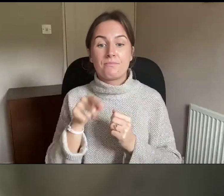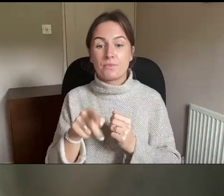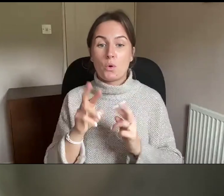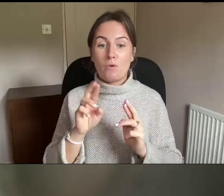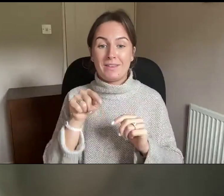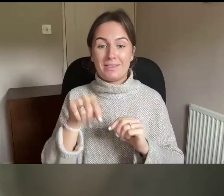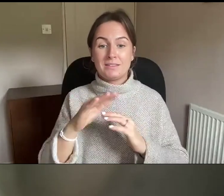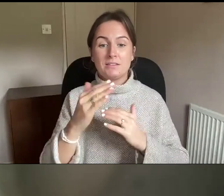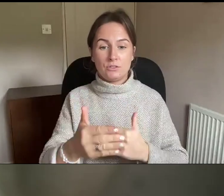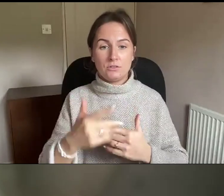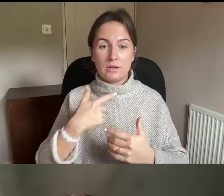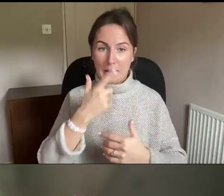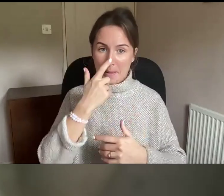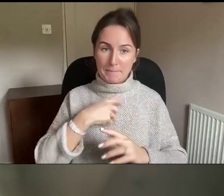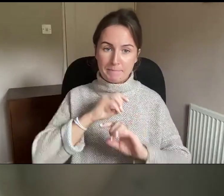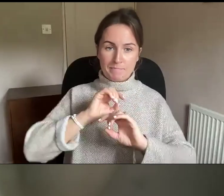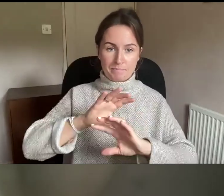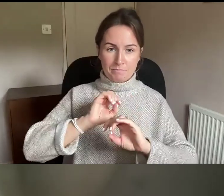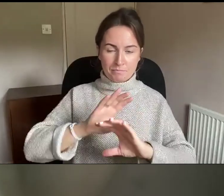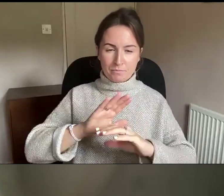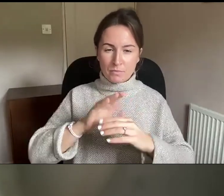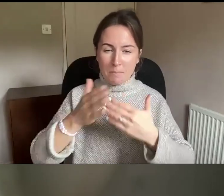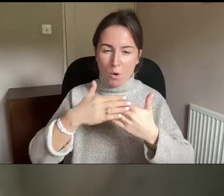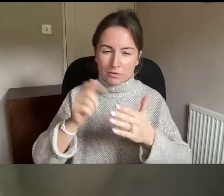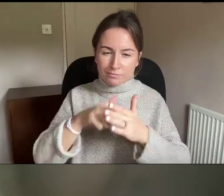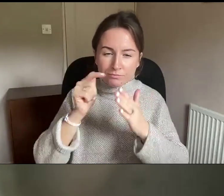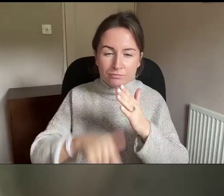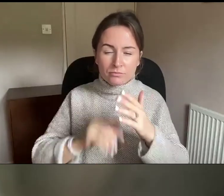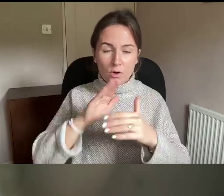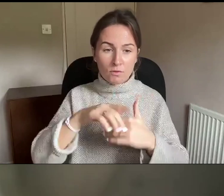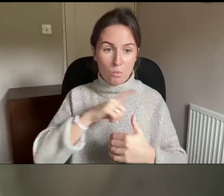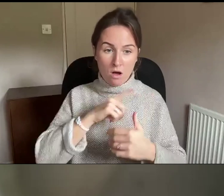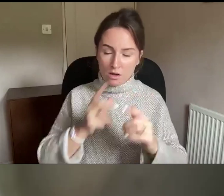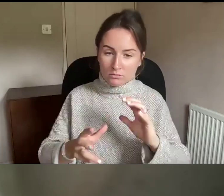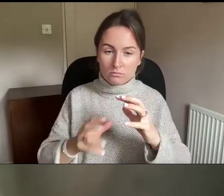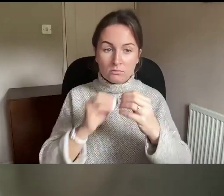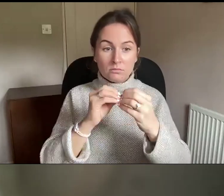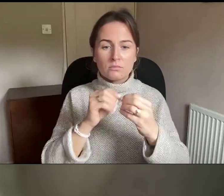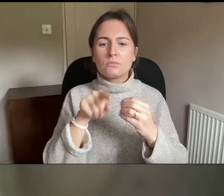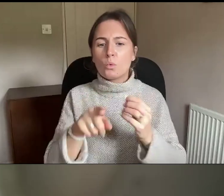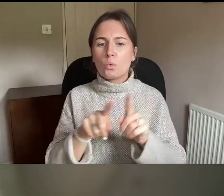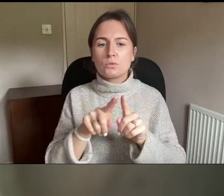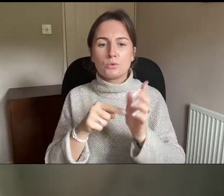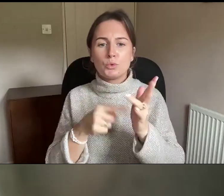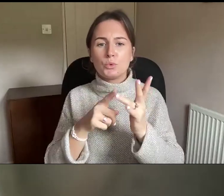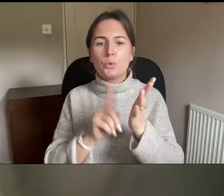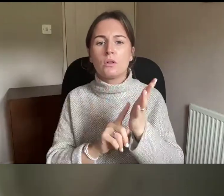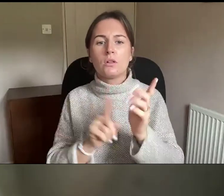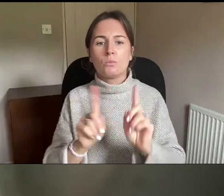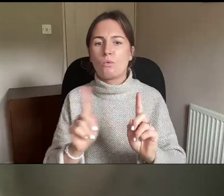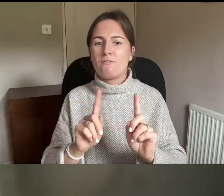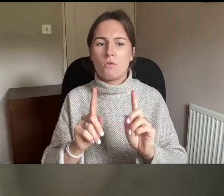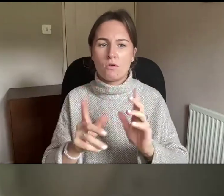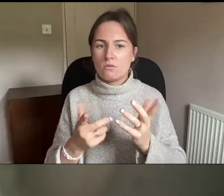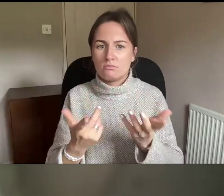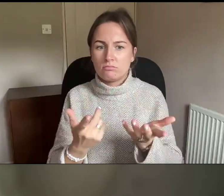to explain a bit more about why we've developed the tool, what you might be able to use it for, and there will